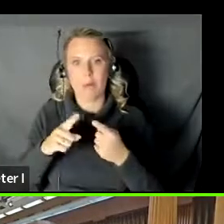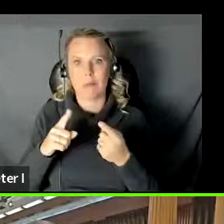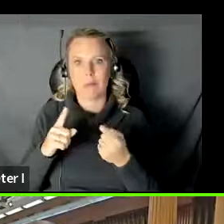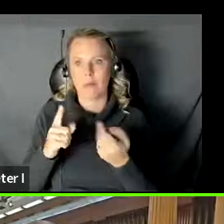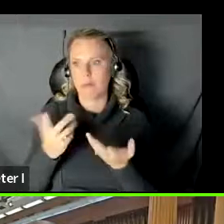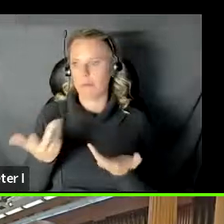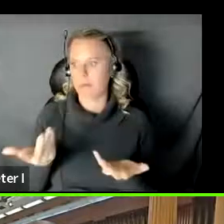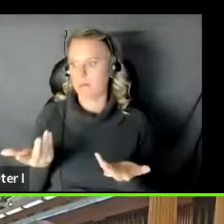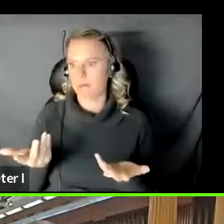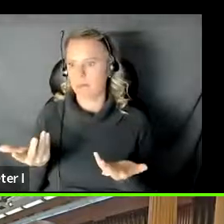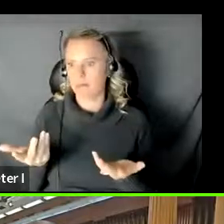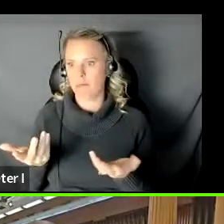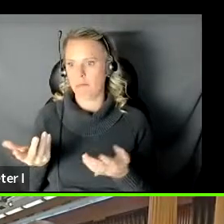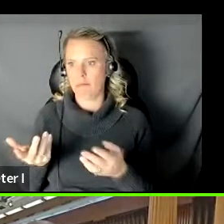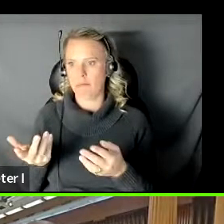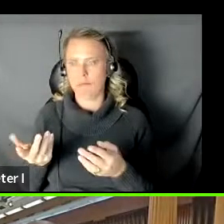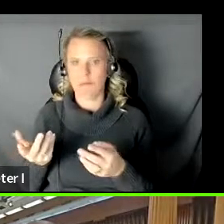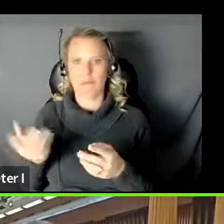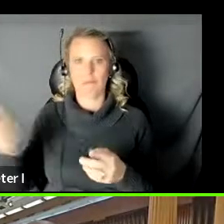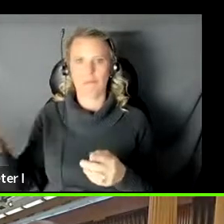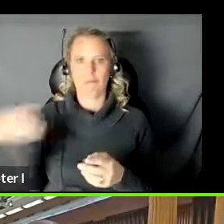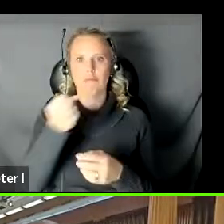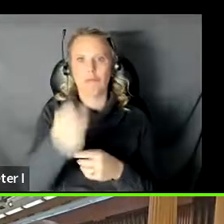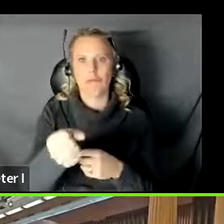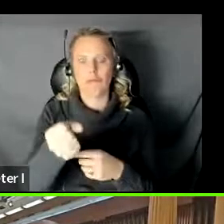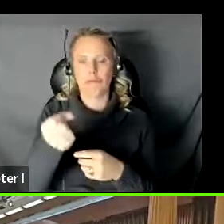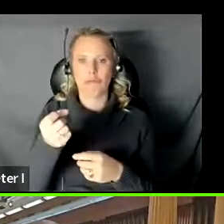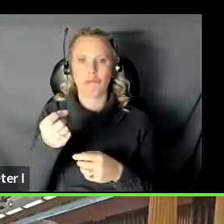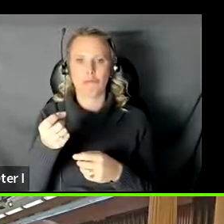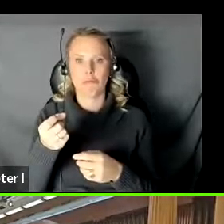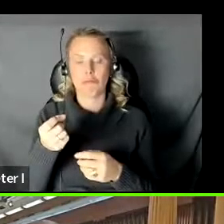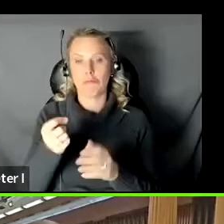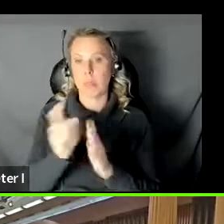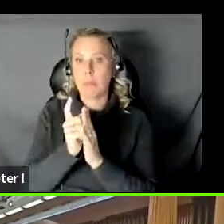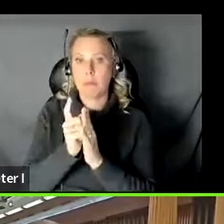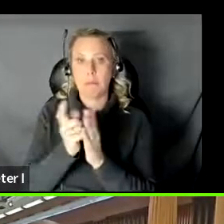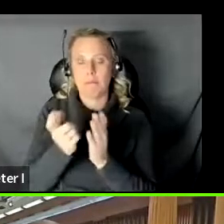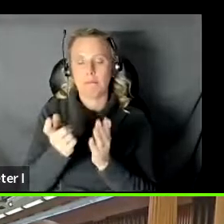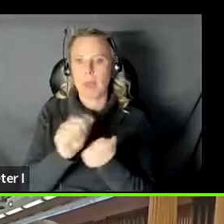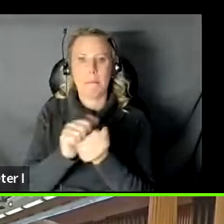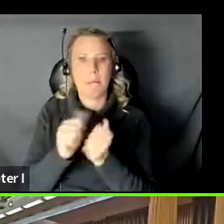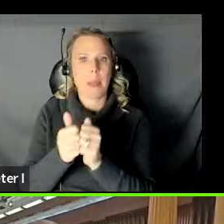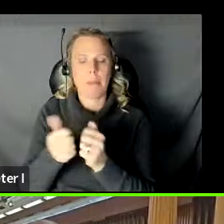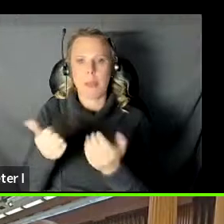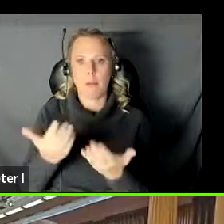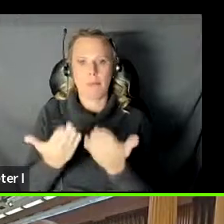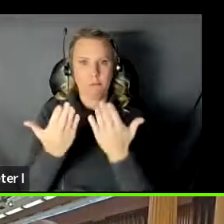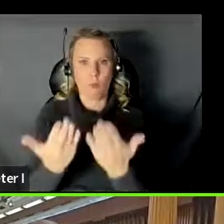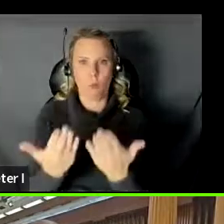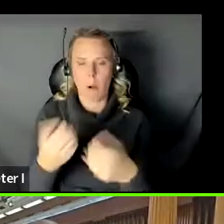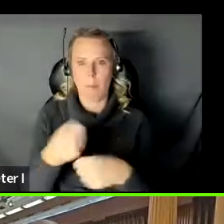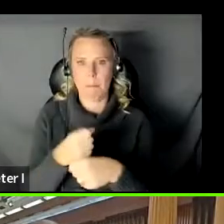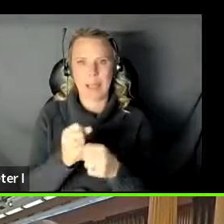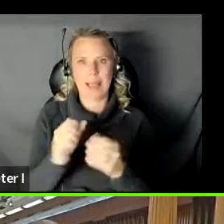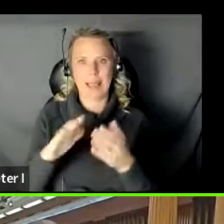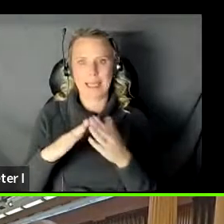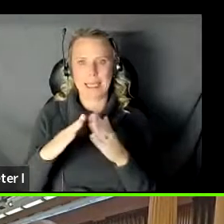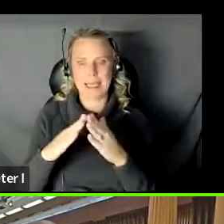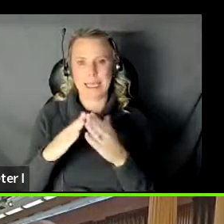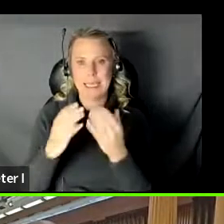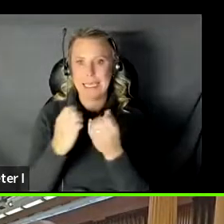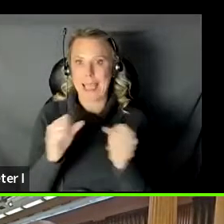people of the notion that the amendment before us is going to make our city safer in any